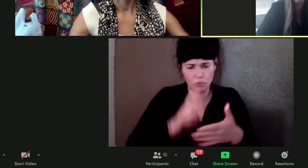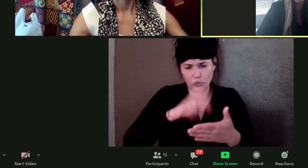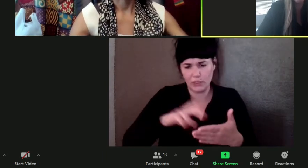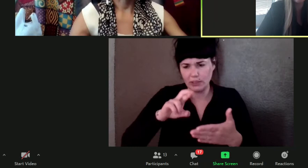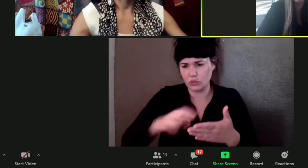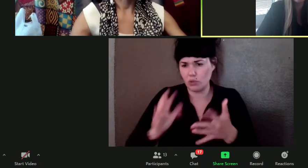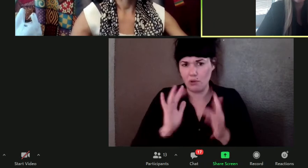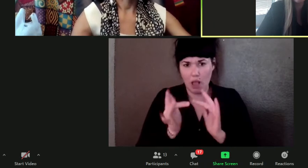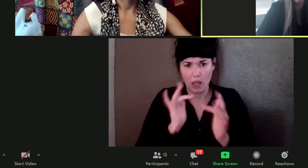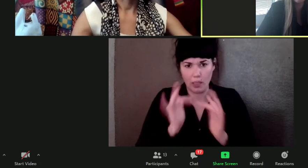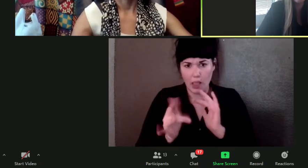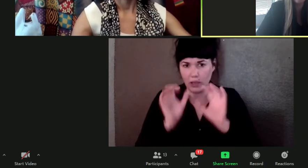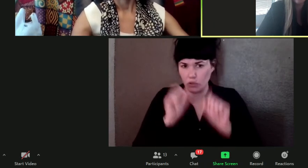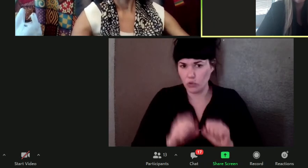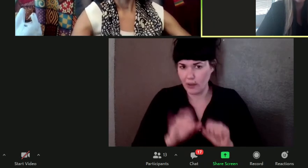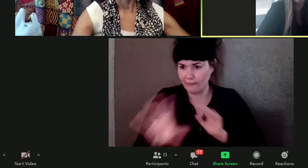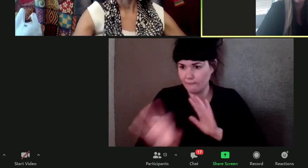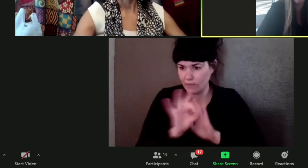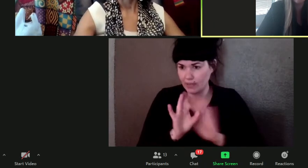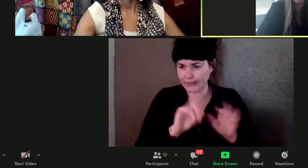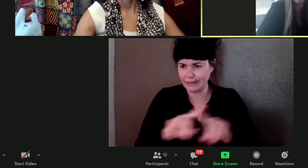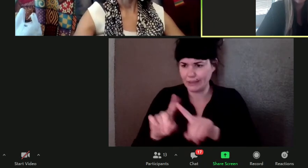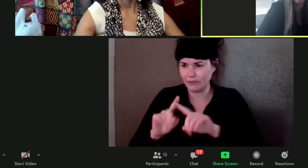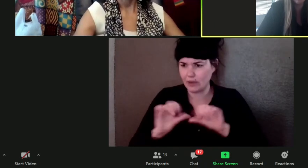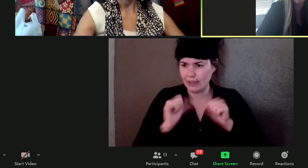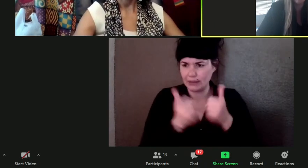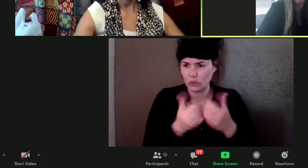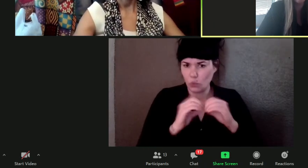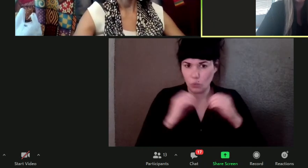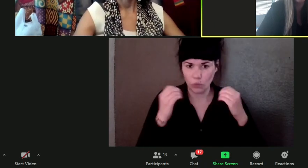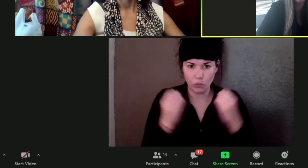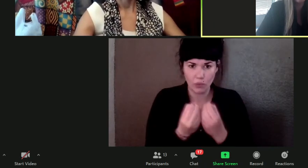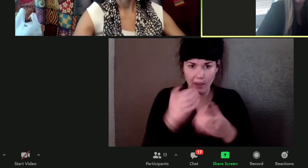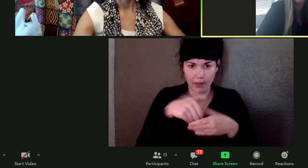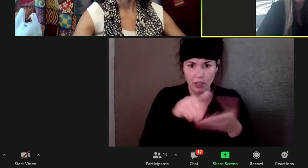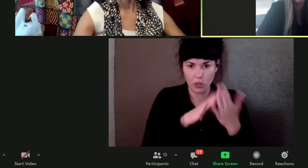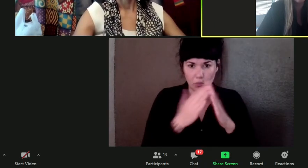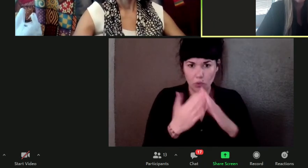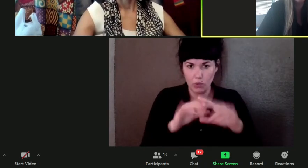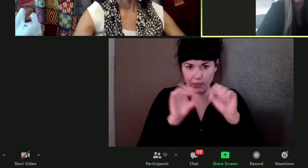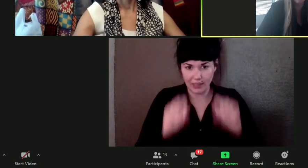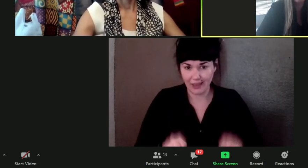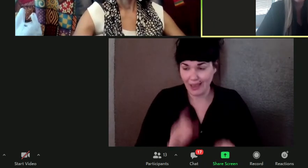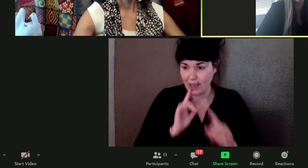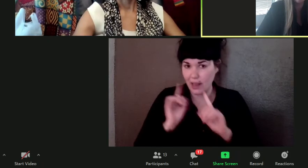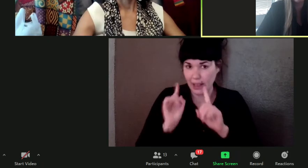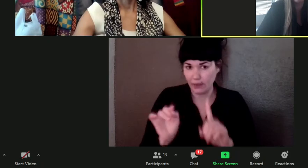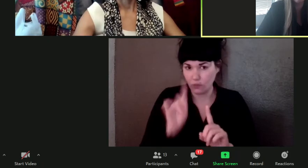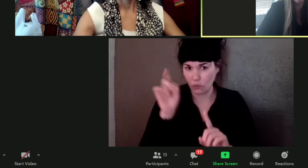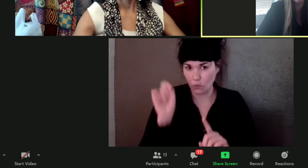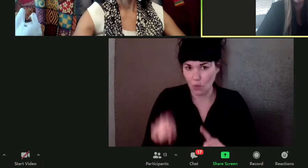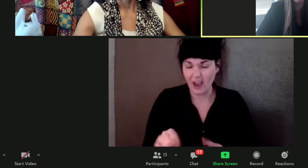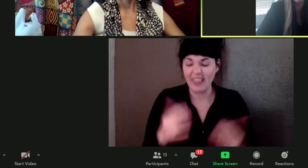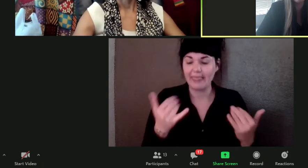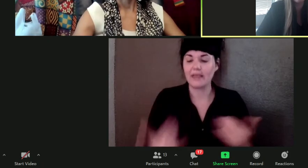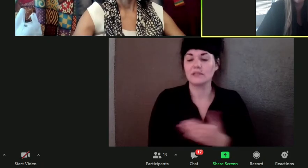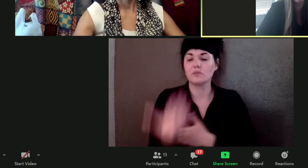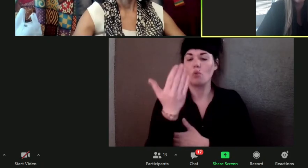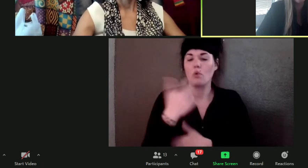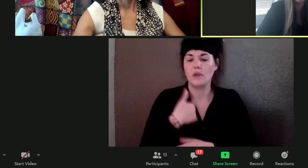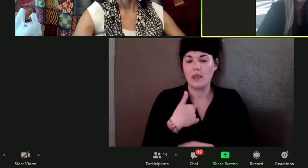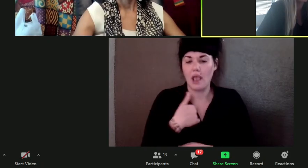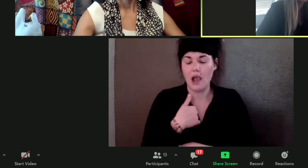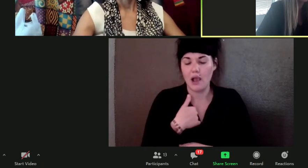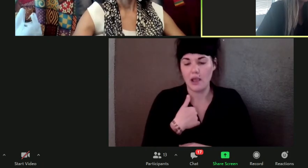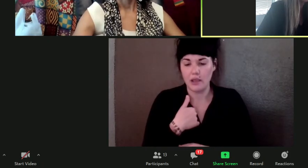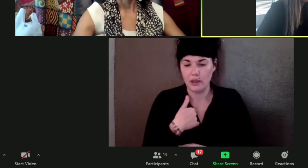community that can answer some of the questions you might have. Just this morning, I was pulling up some questions, you know,